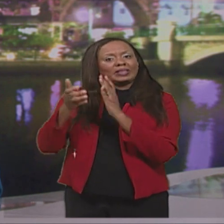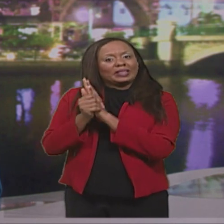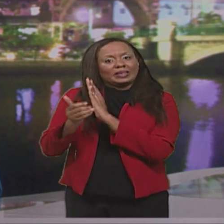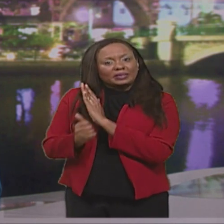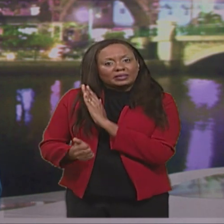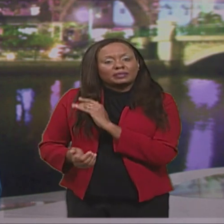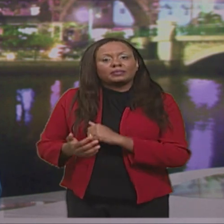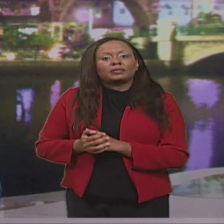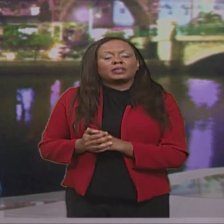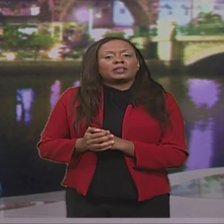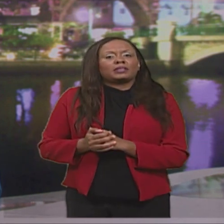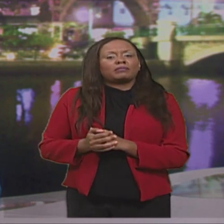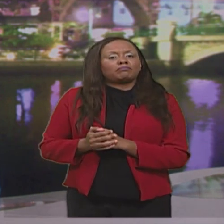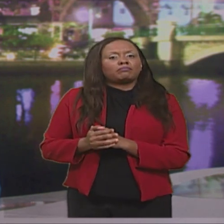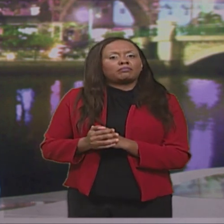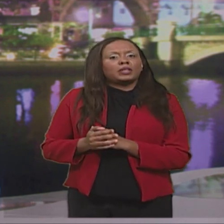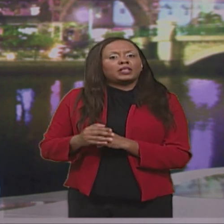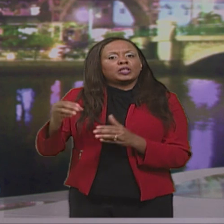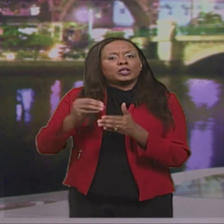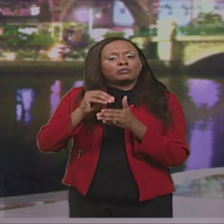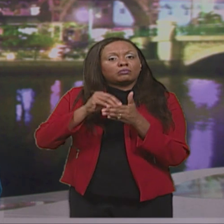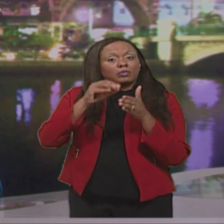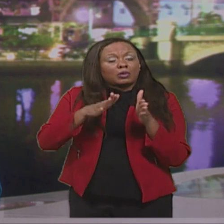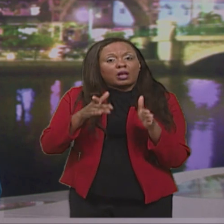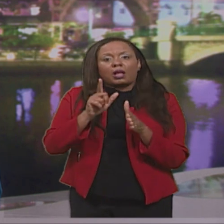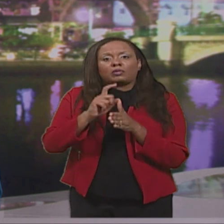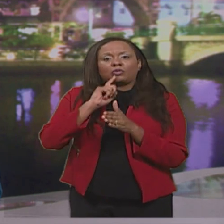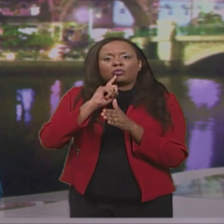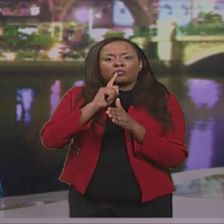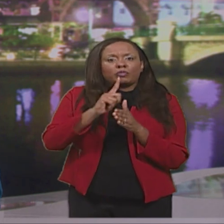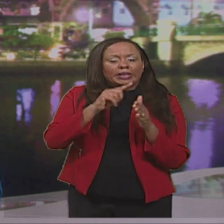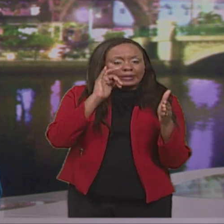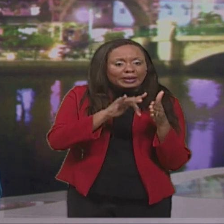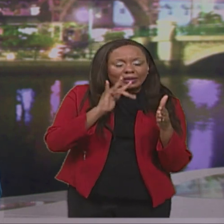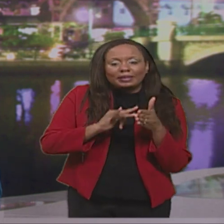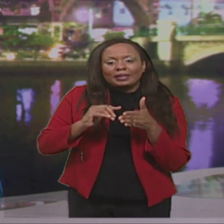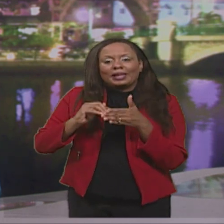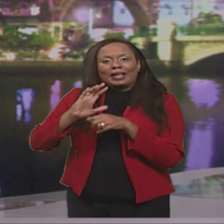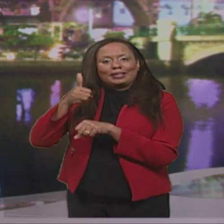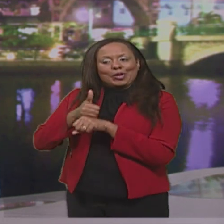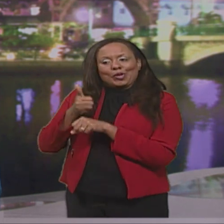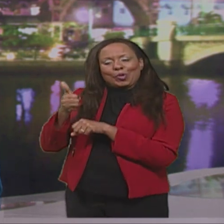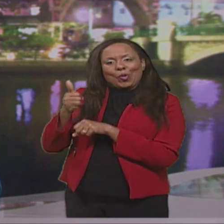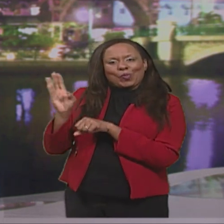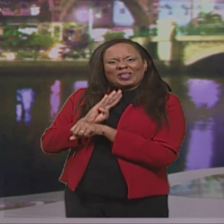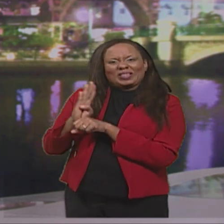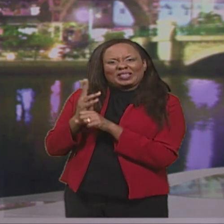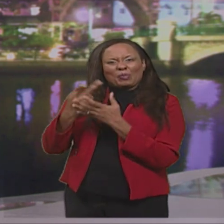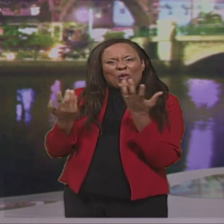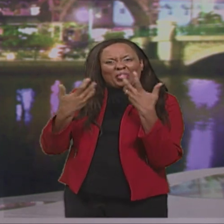St. Andrew's School, students are encouraged to balance their studies as they operate their own businesses. Rianne Phillips has